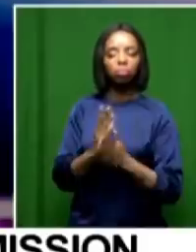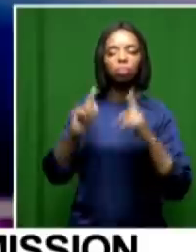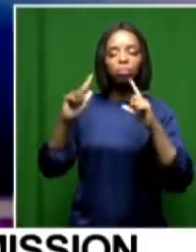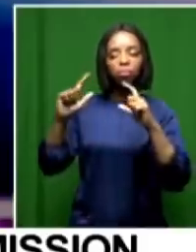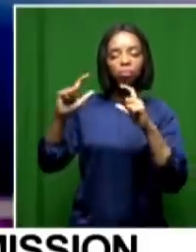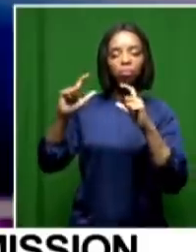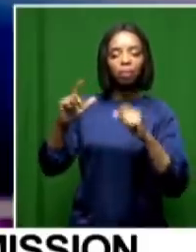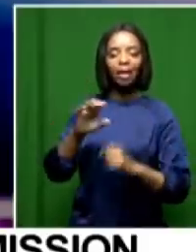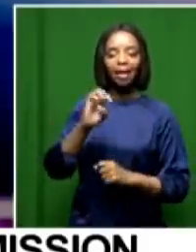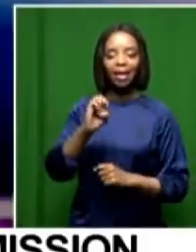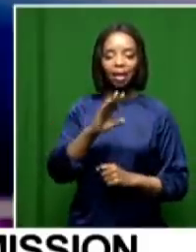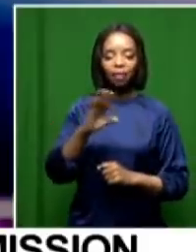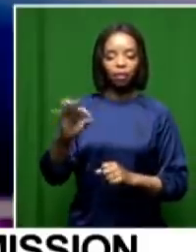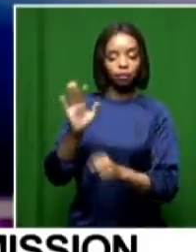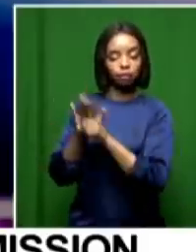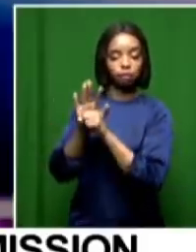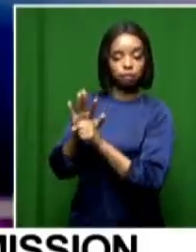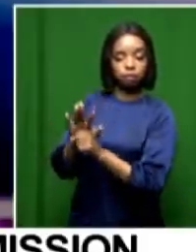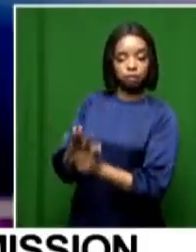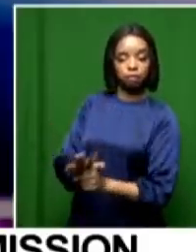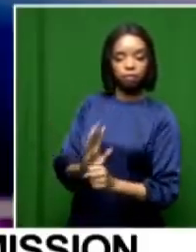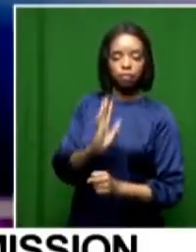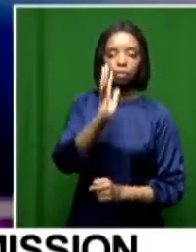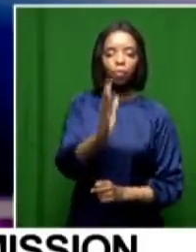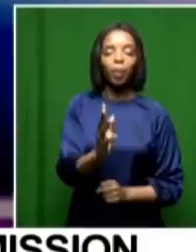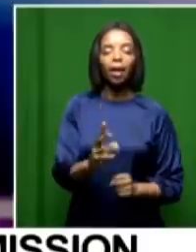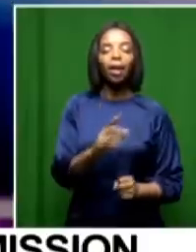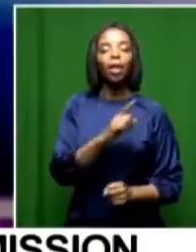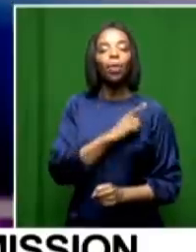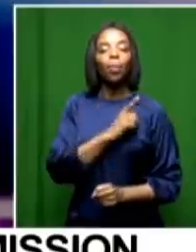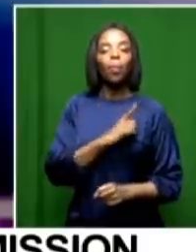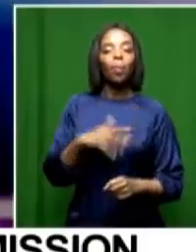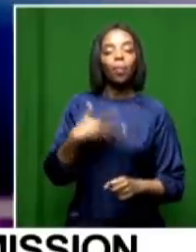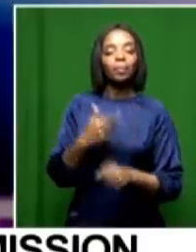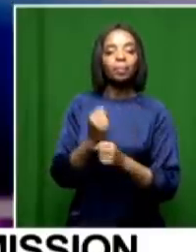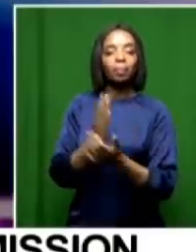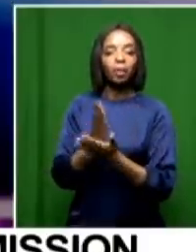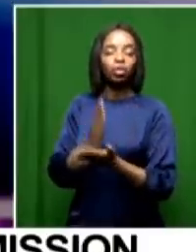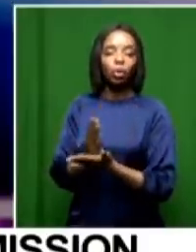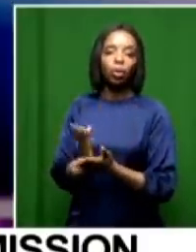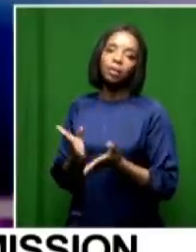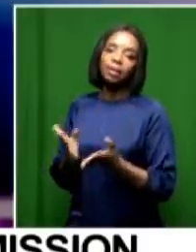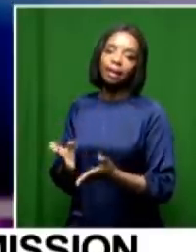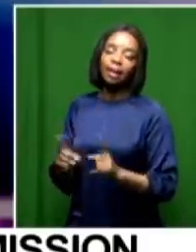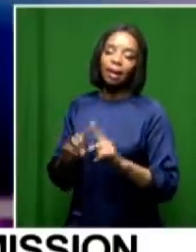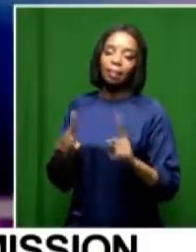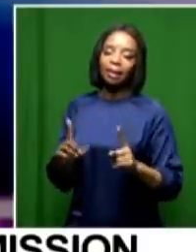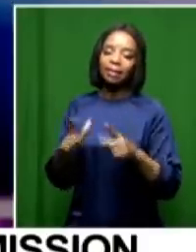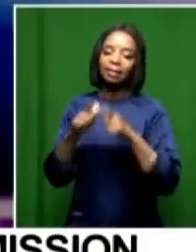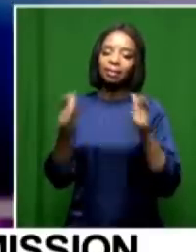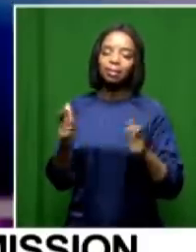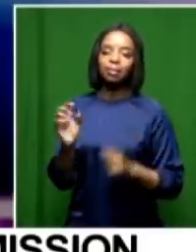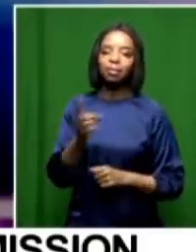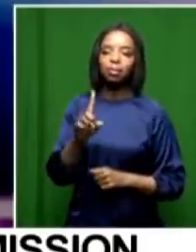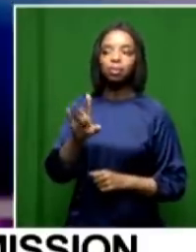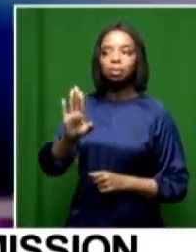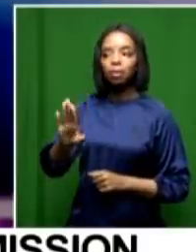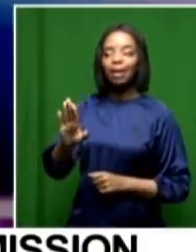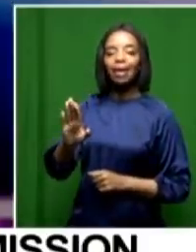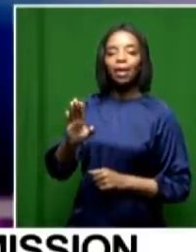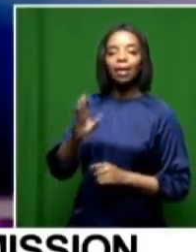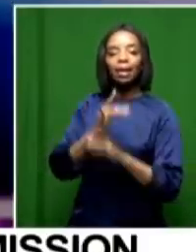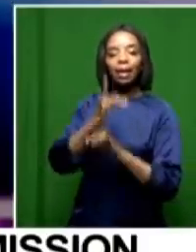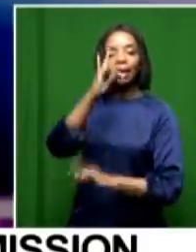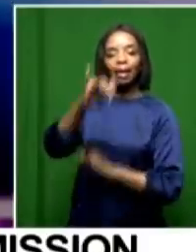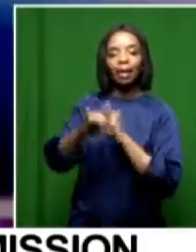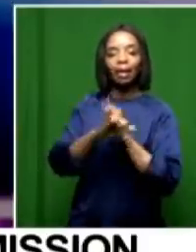there and the necessary accountability is there. But we must understand that we're dealing with a much global, much larger and nefarious international giant in terms of capturing